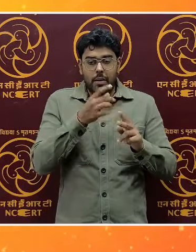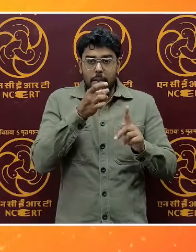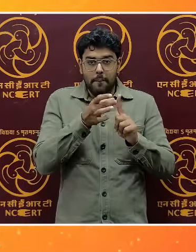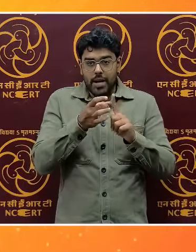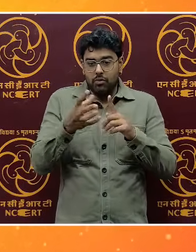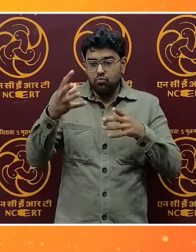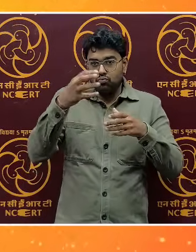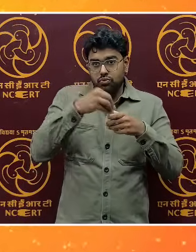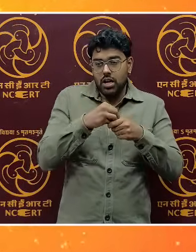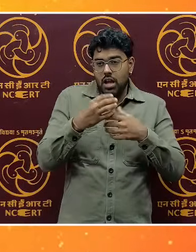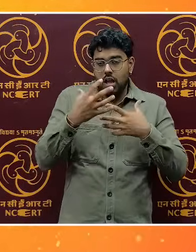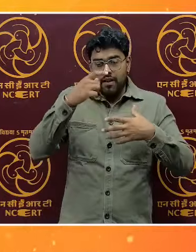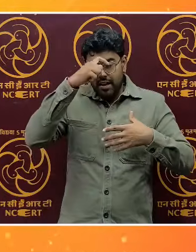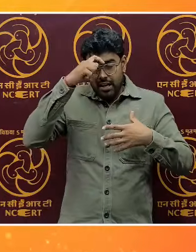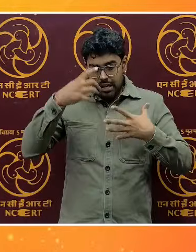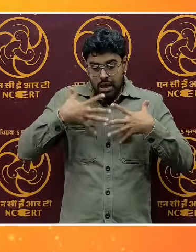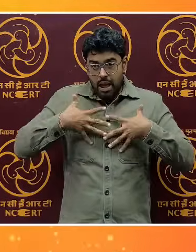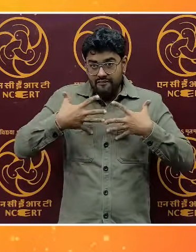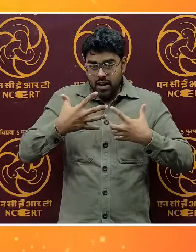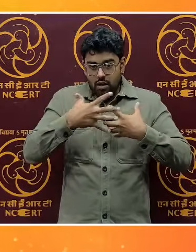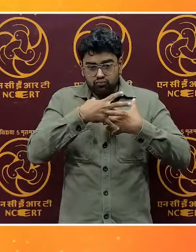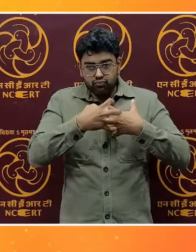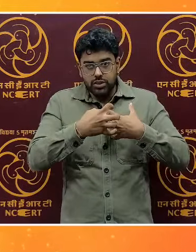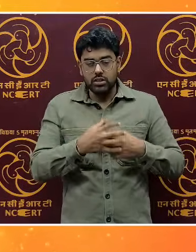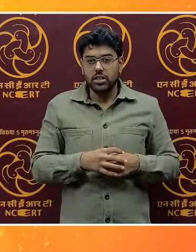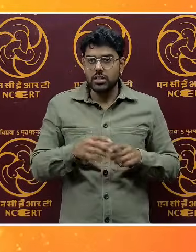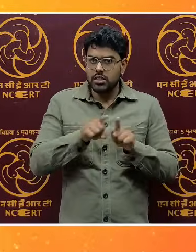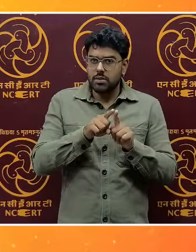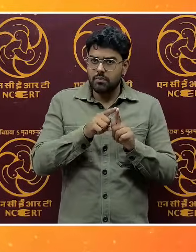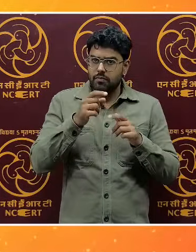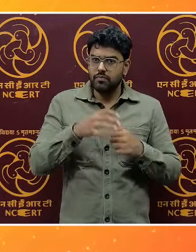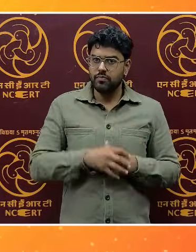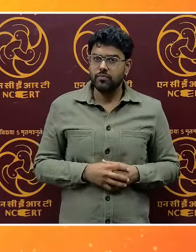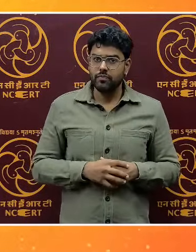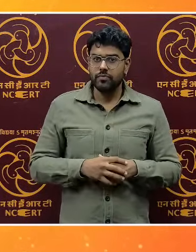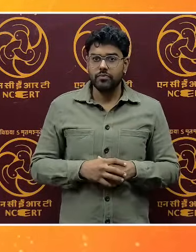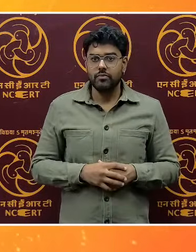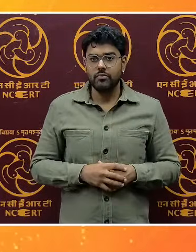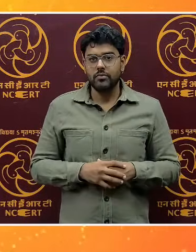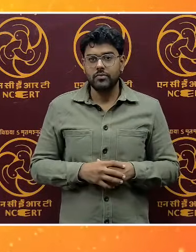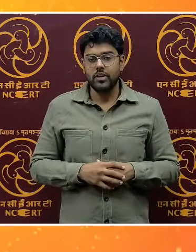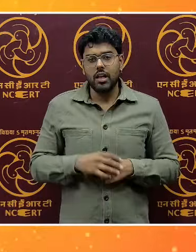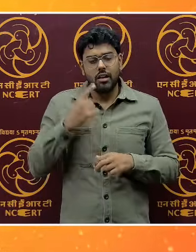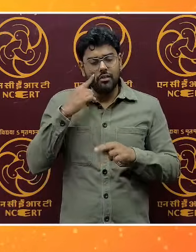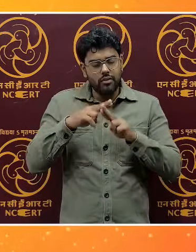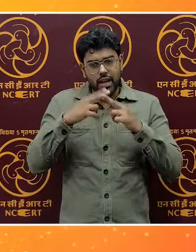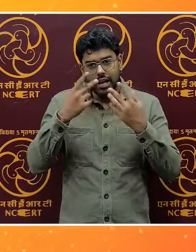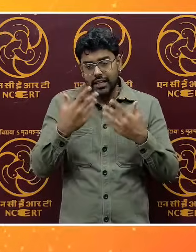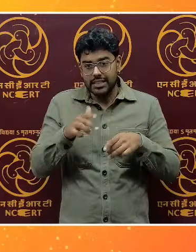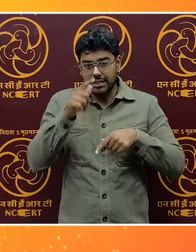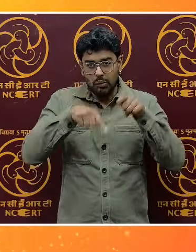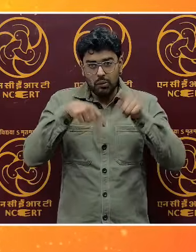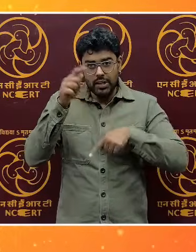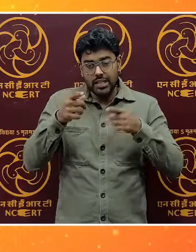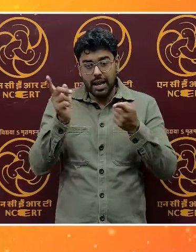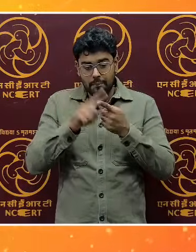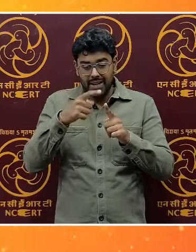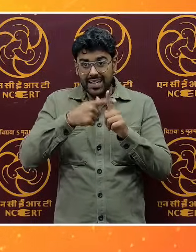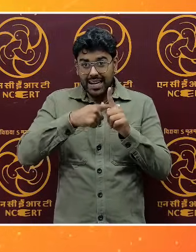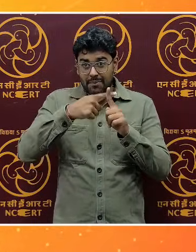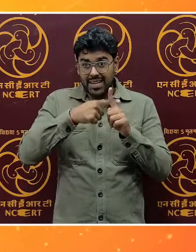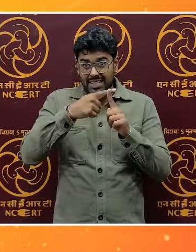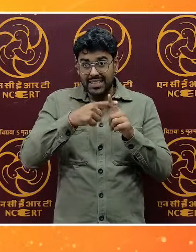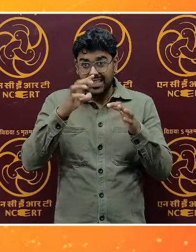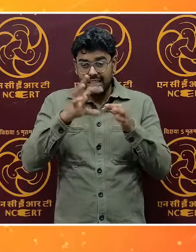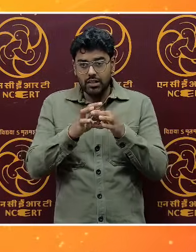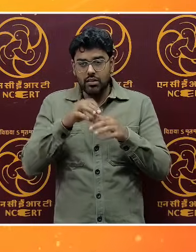of heat. But ma'am, is it the only metal that is present in liquid state? So any variation is there in the temperature, you see